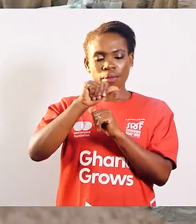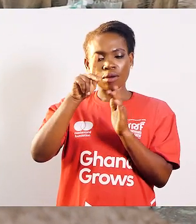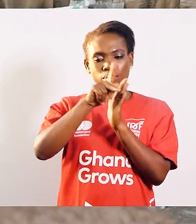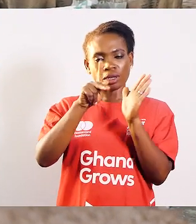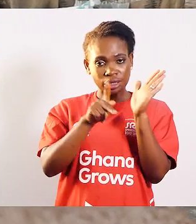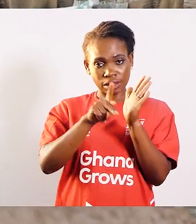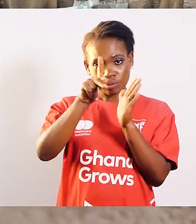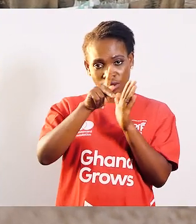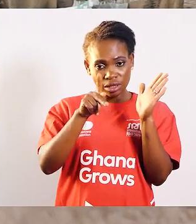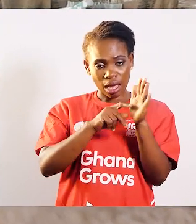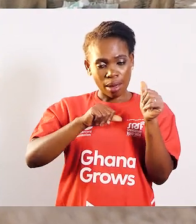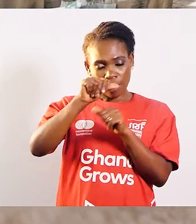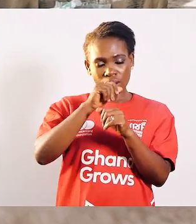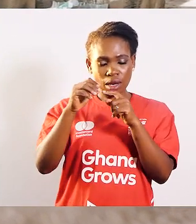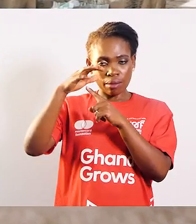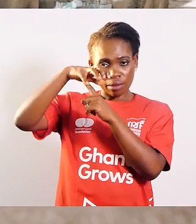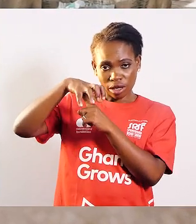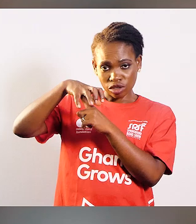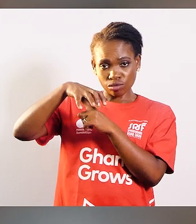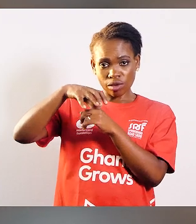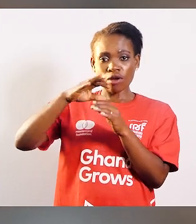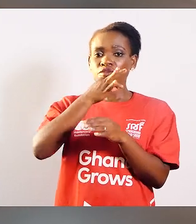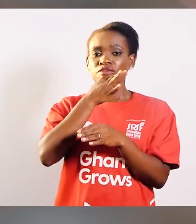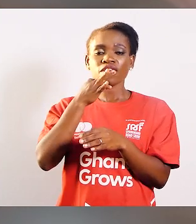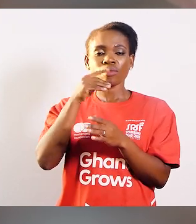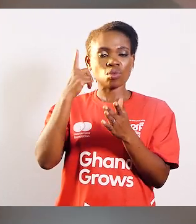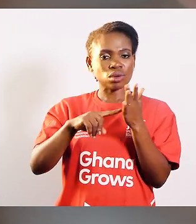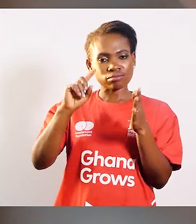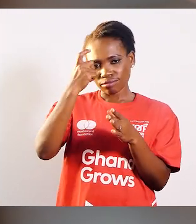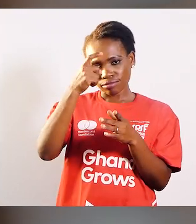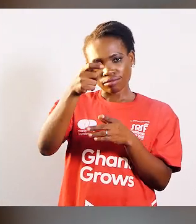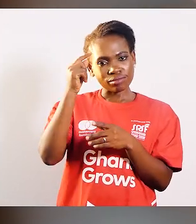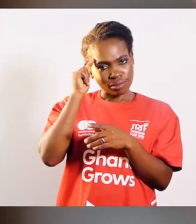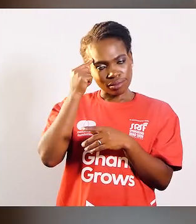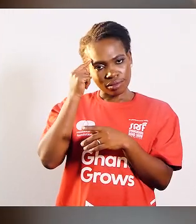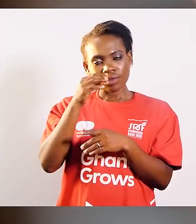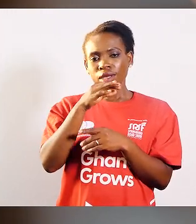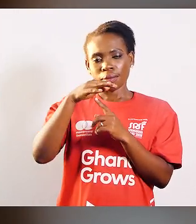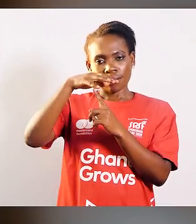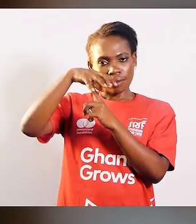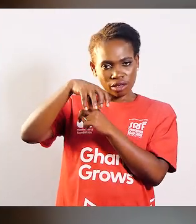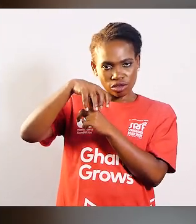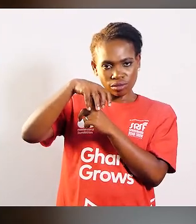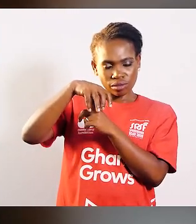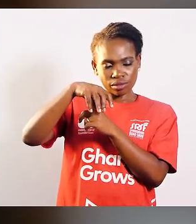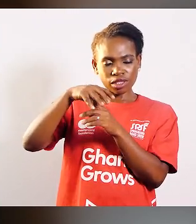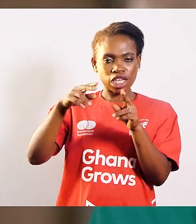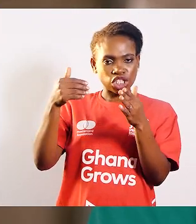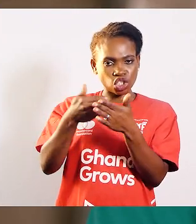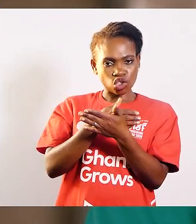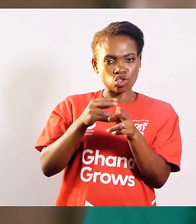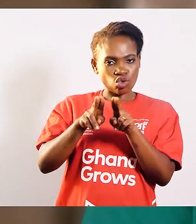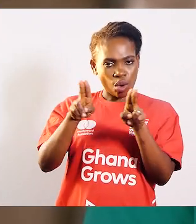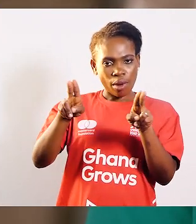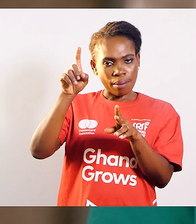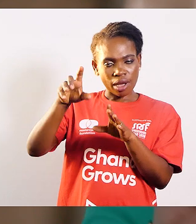mushroom farming, what would you tell them? Mushroom is the new normal that we have to adapt. I like